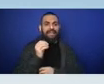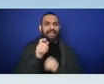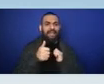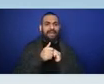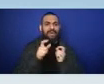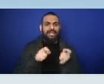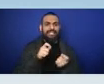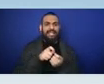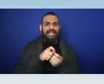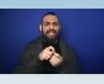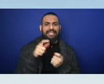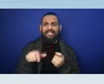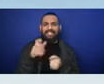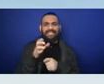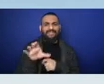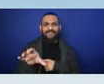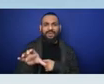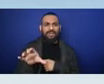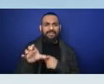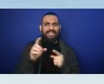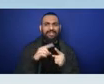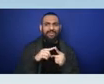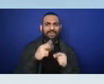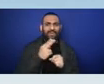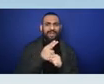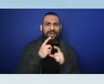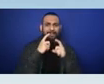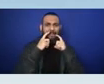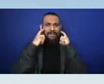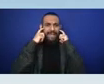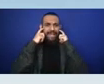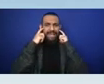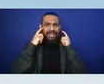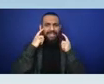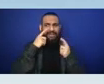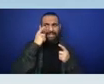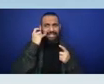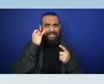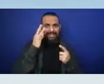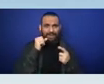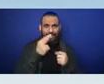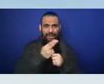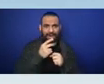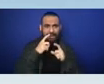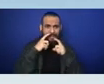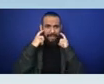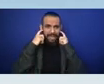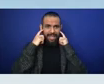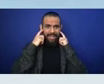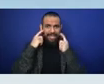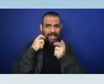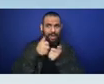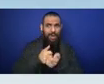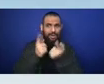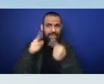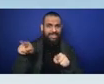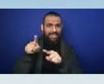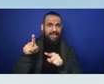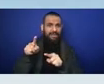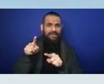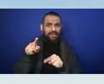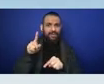What exactly, Mrs. Congresswoman Veronica Escobar, are you going to be doing in regards to that?